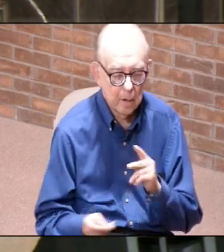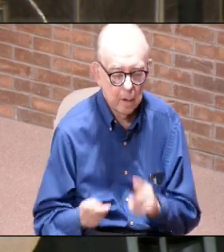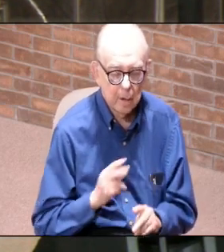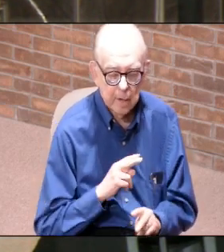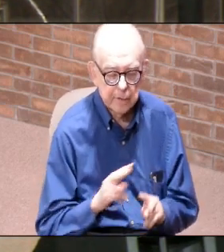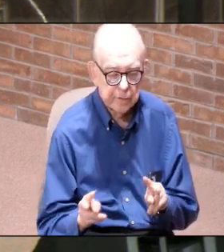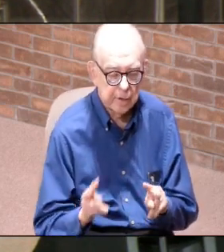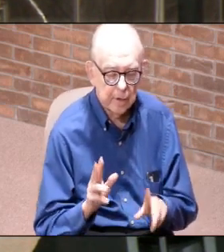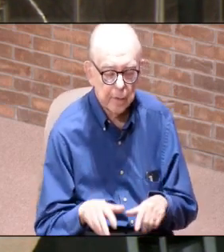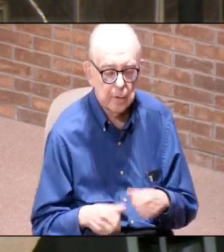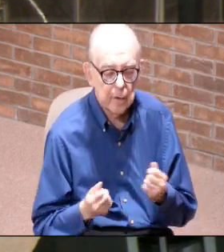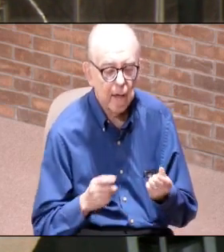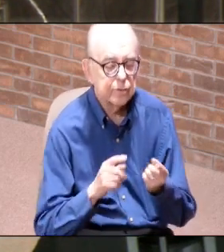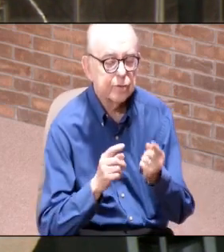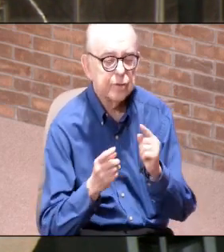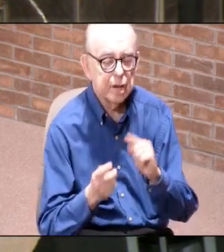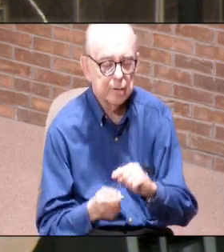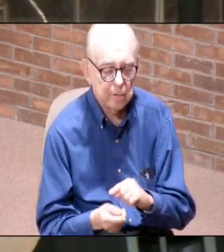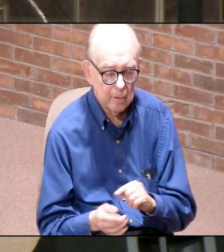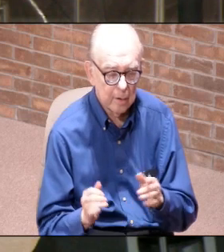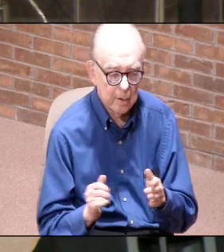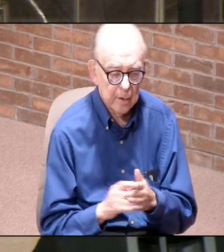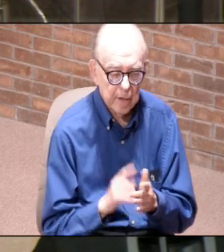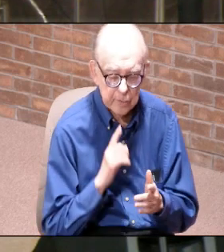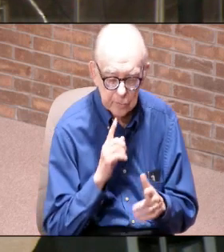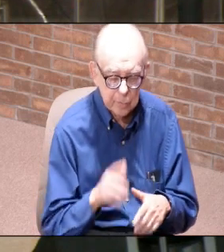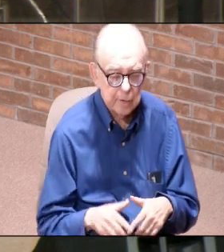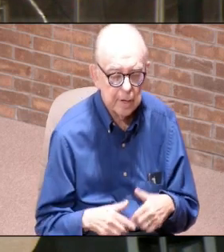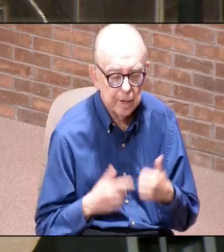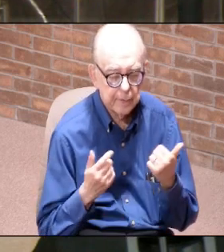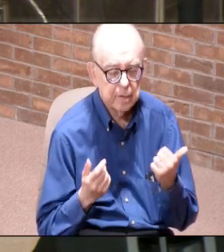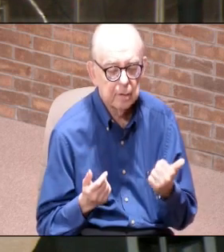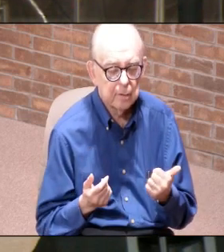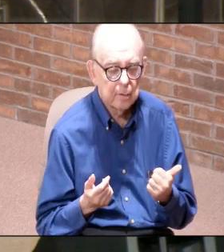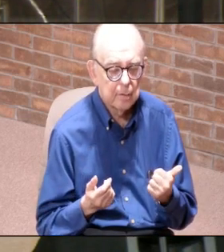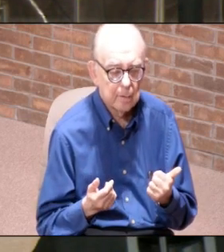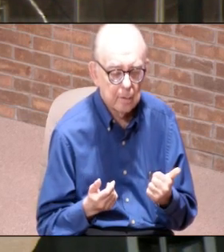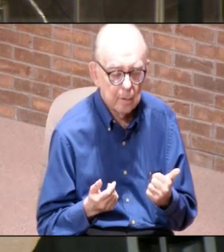their life start changing. That's living.